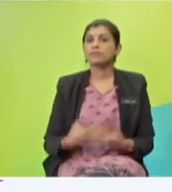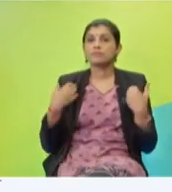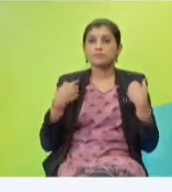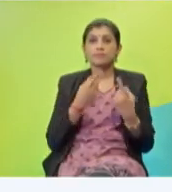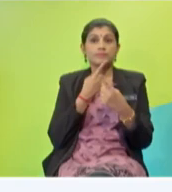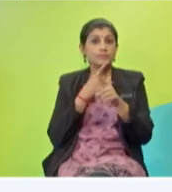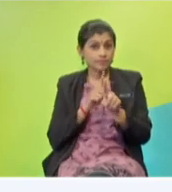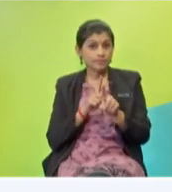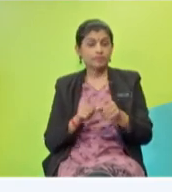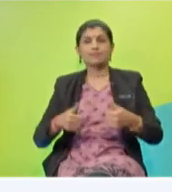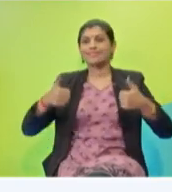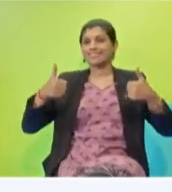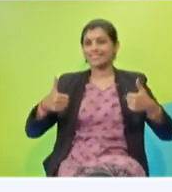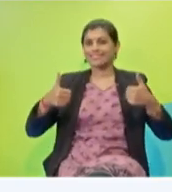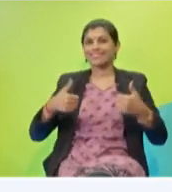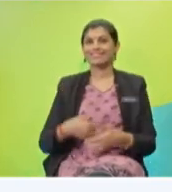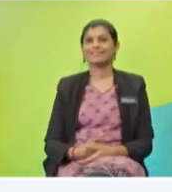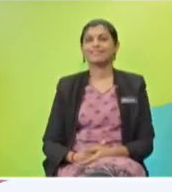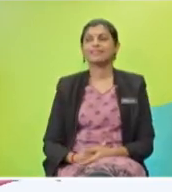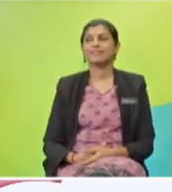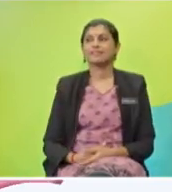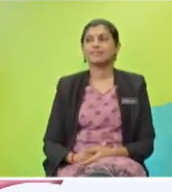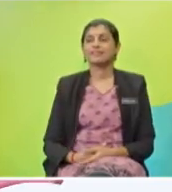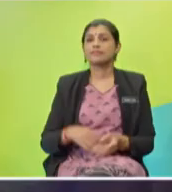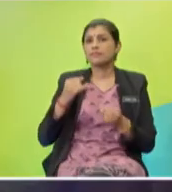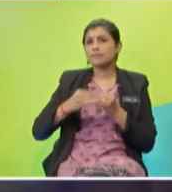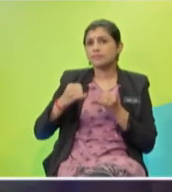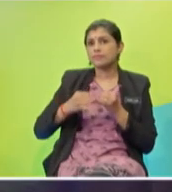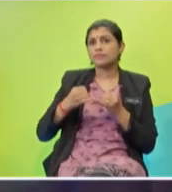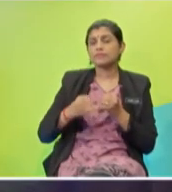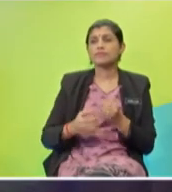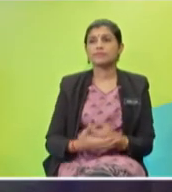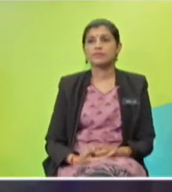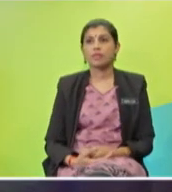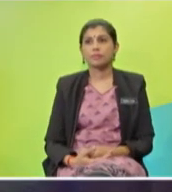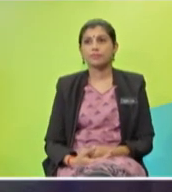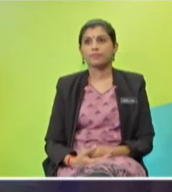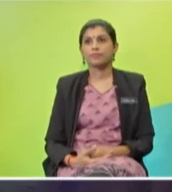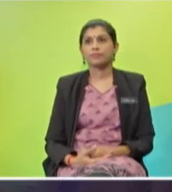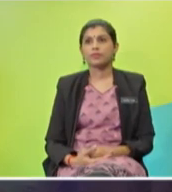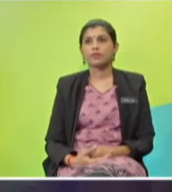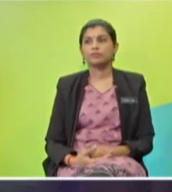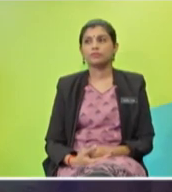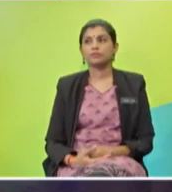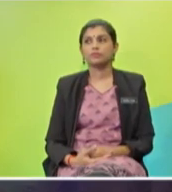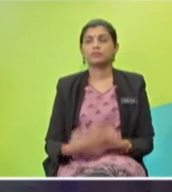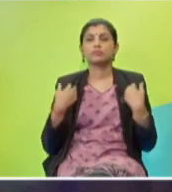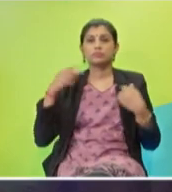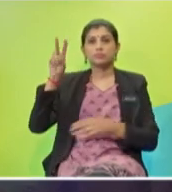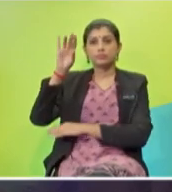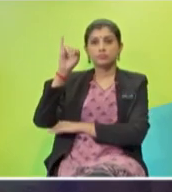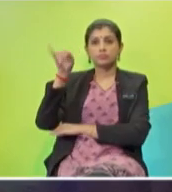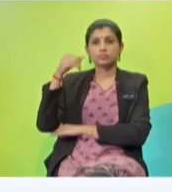is wearing that. Okay, now for the last one. Okay, let's look at the last one. We have Vijay,